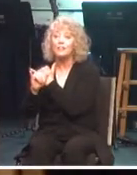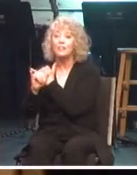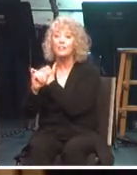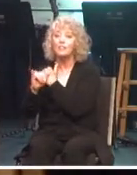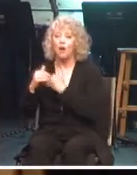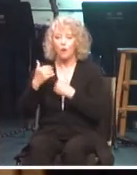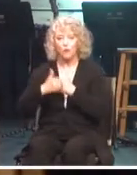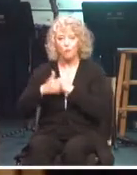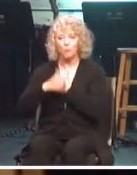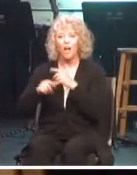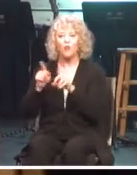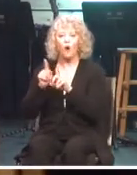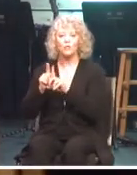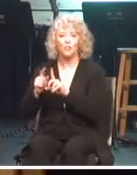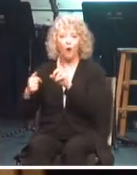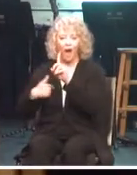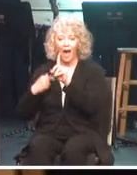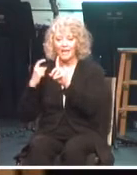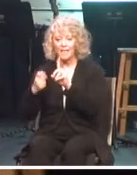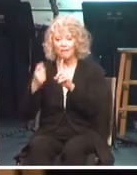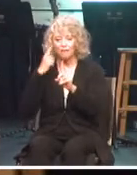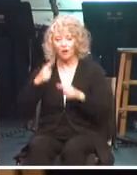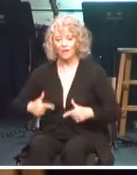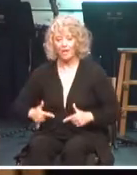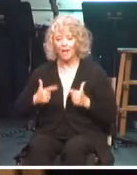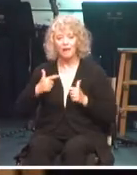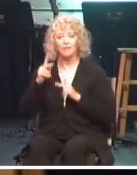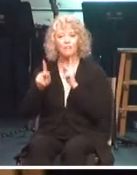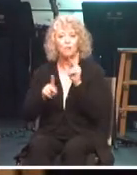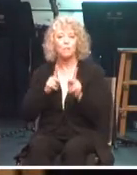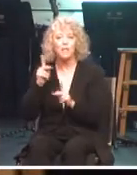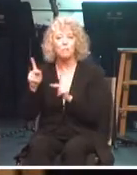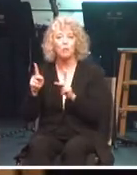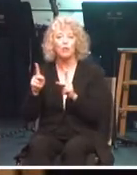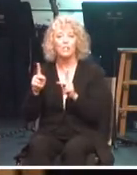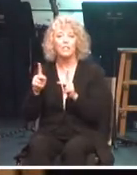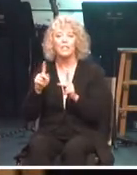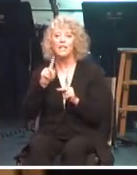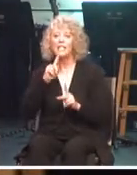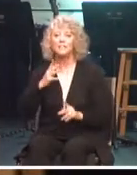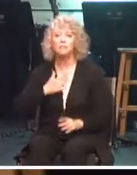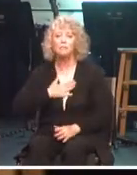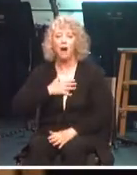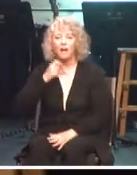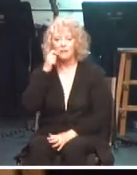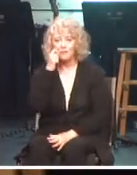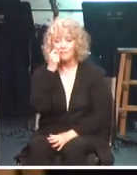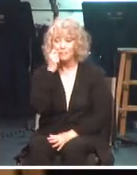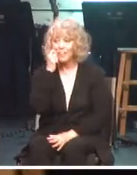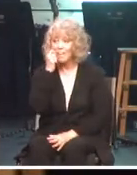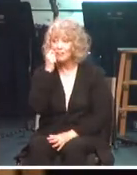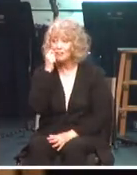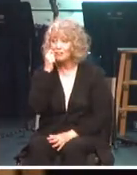And the bread also which I will give for the life of the world is my flesh.